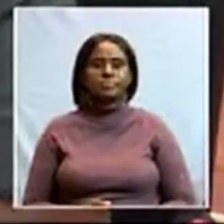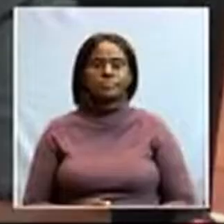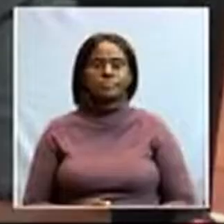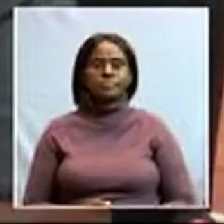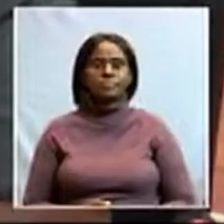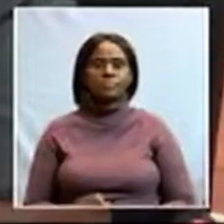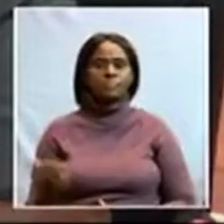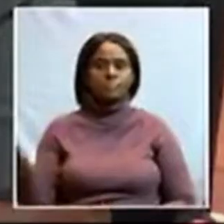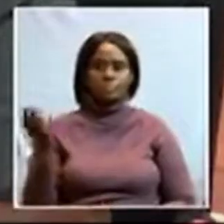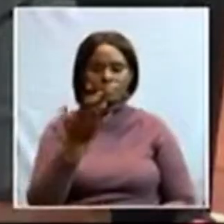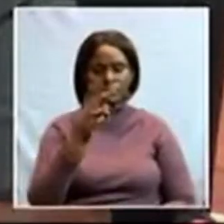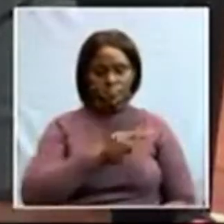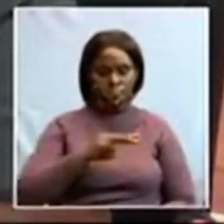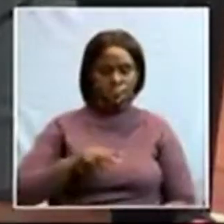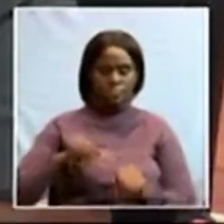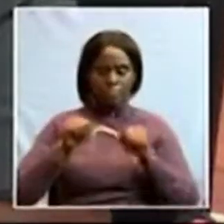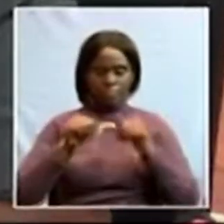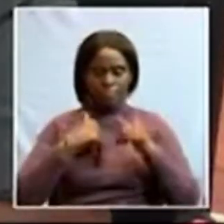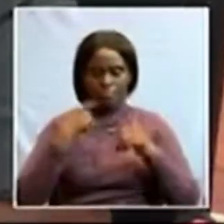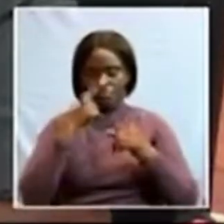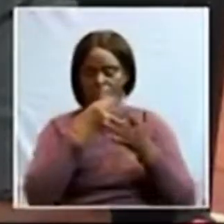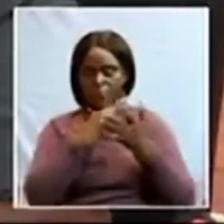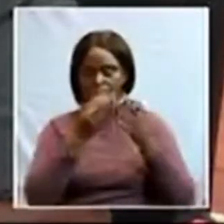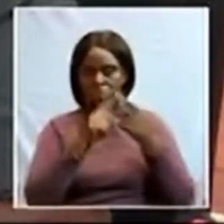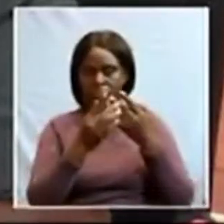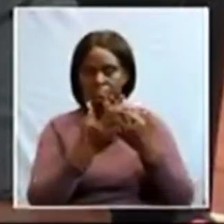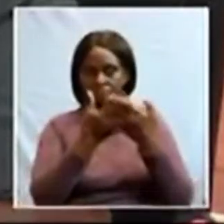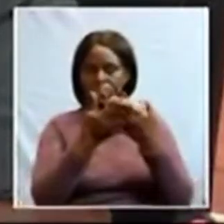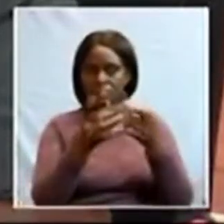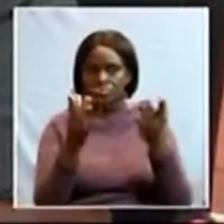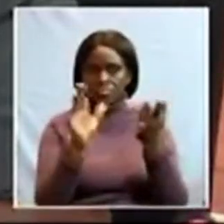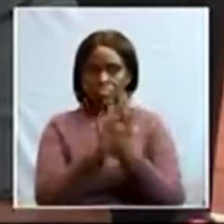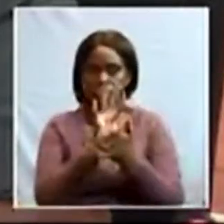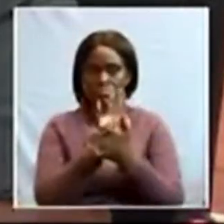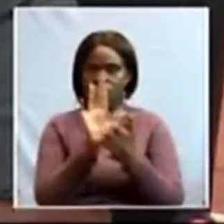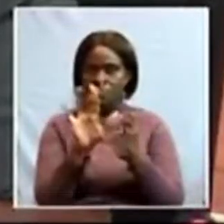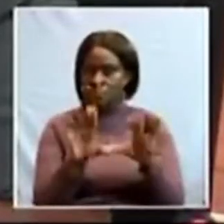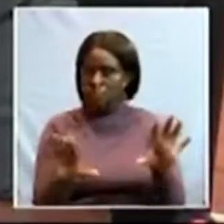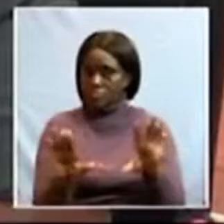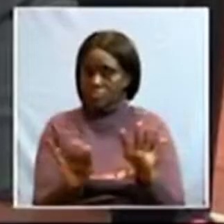Those members are still here, those that failed to submit these documents.